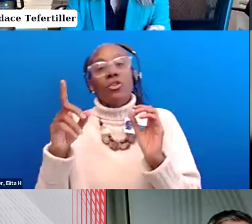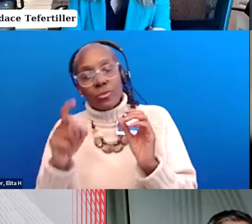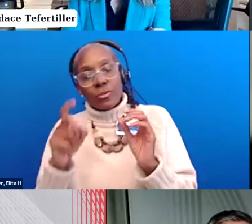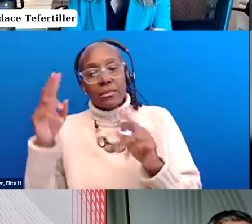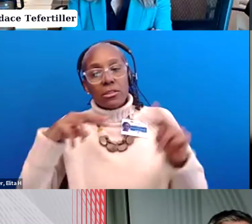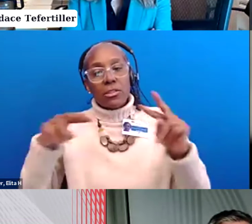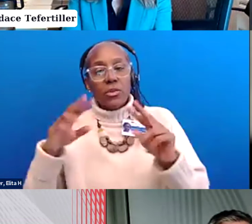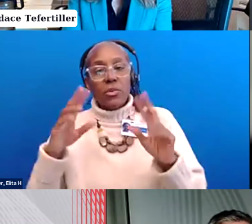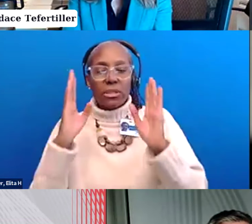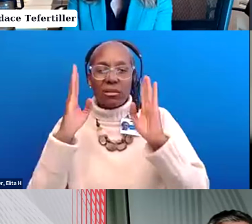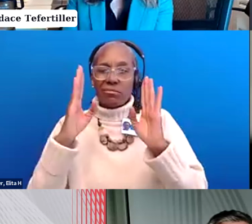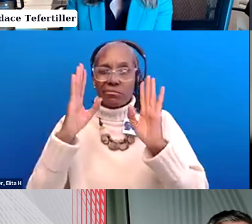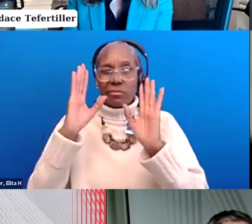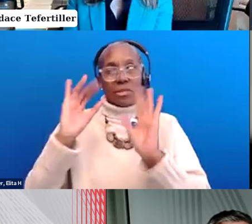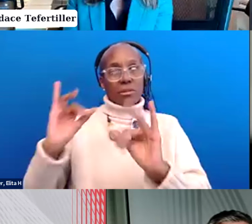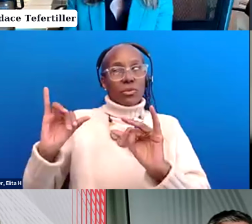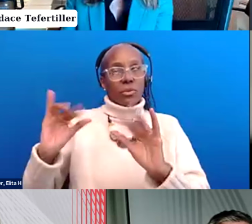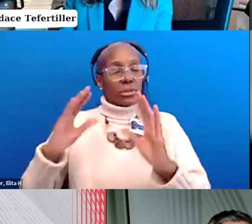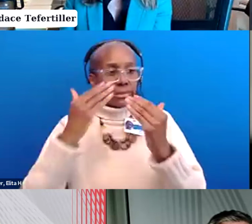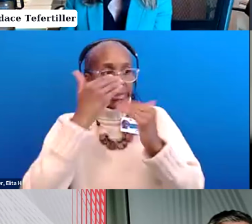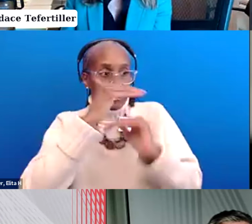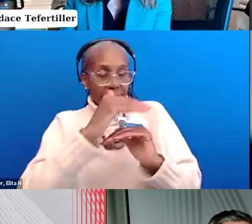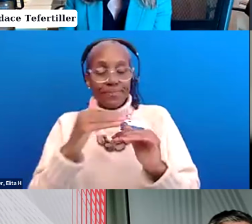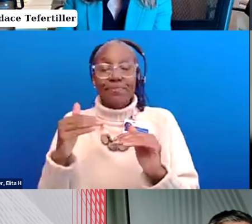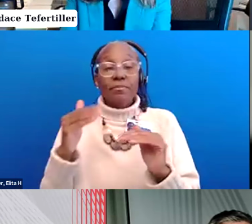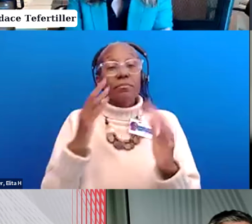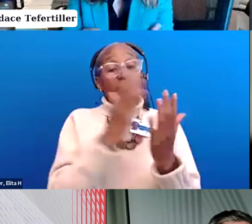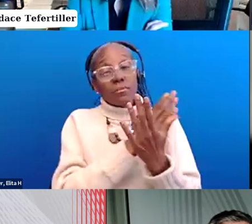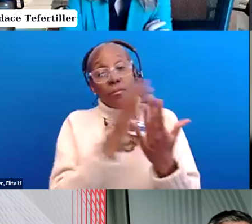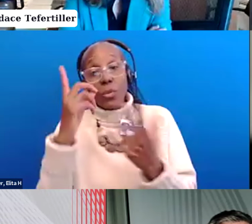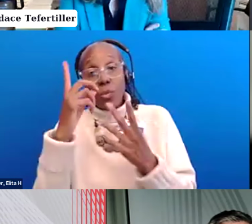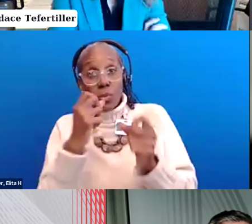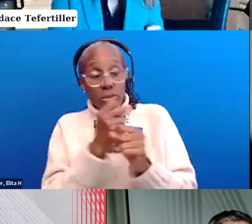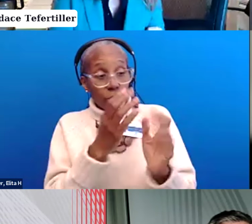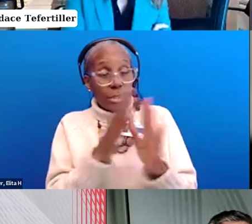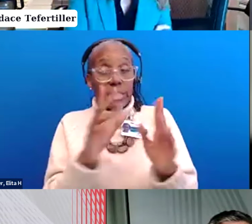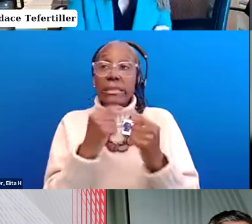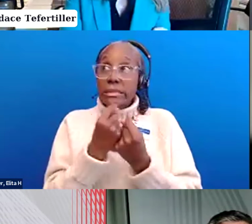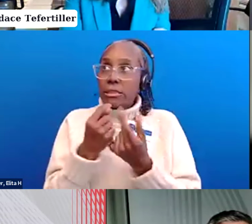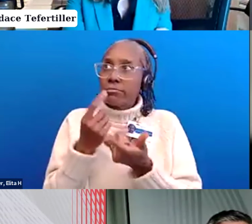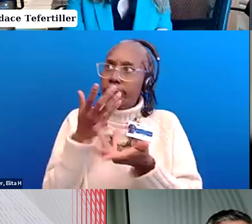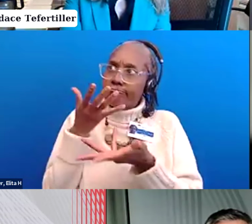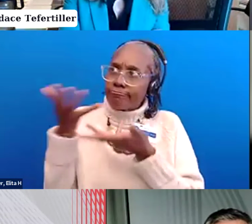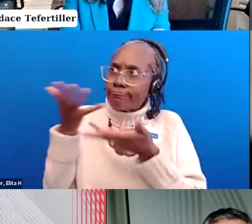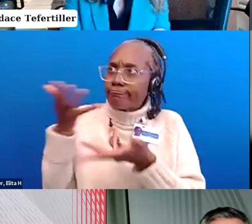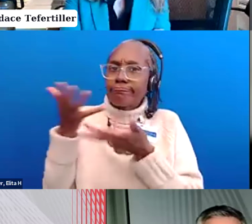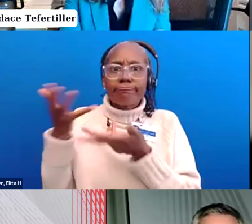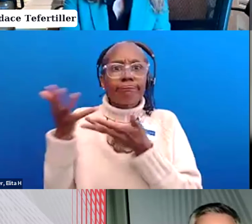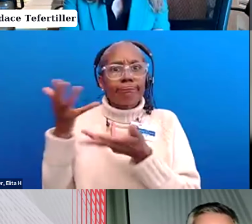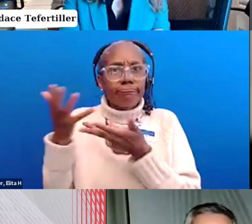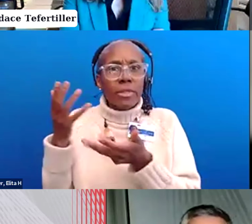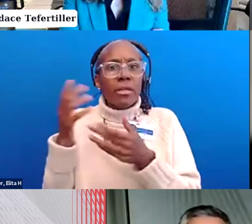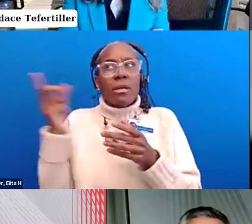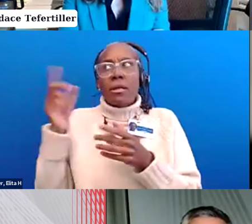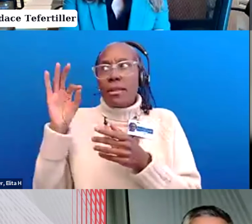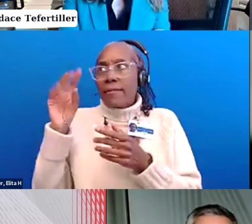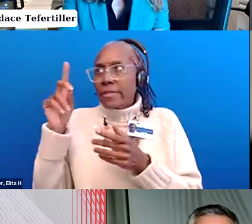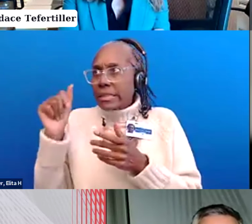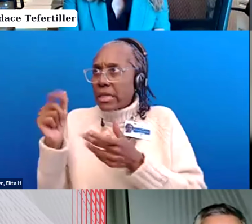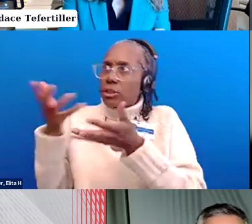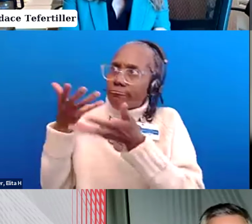at it with that lens. And over the course of the last year, our team has been working super closely with our partners at